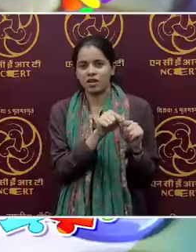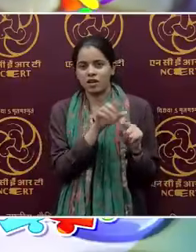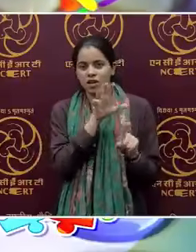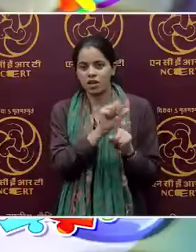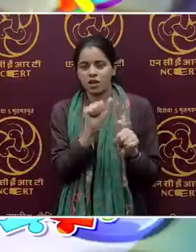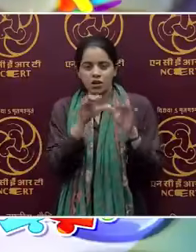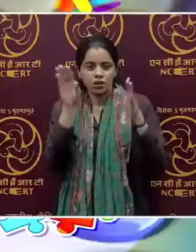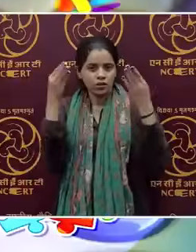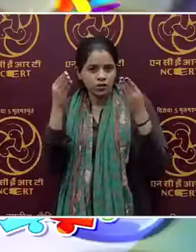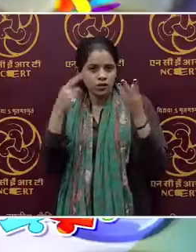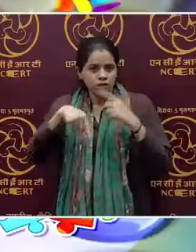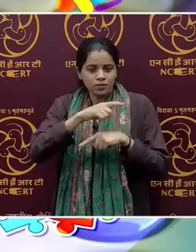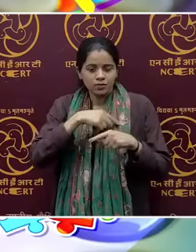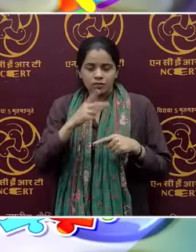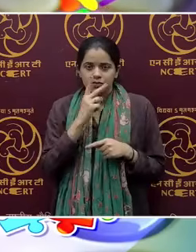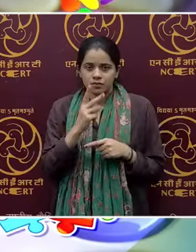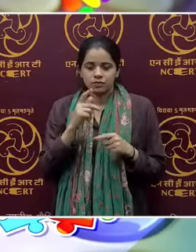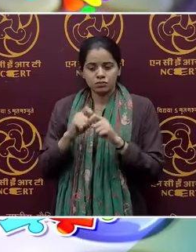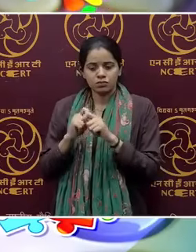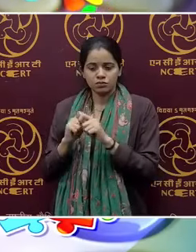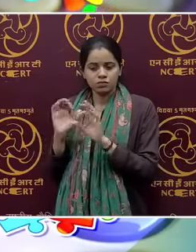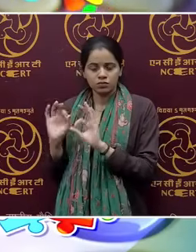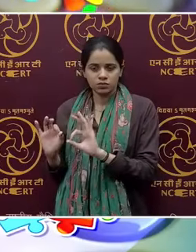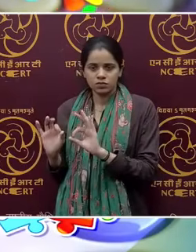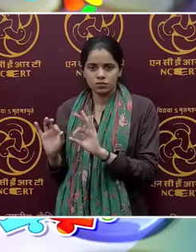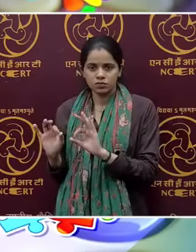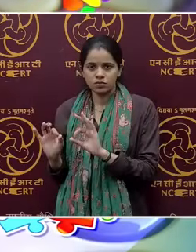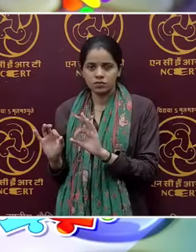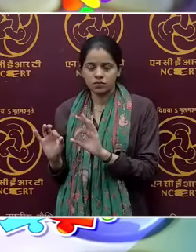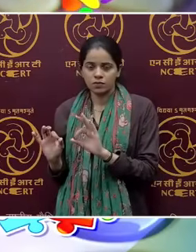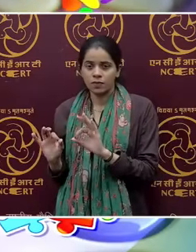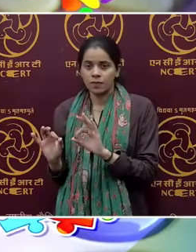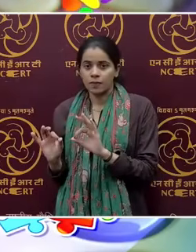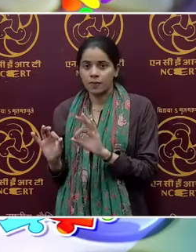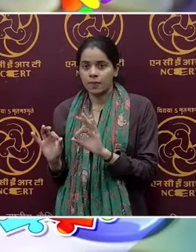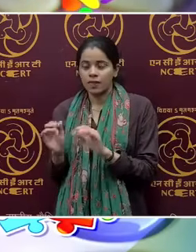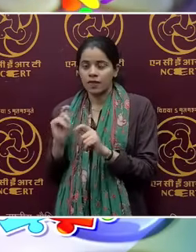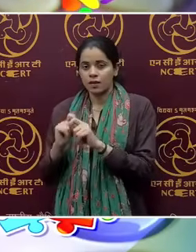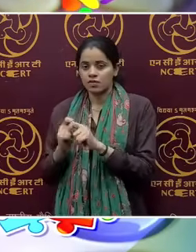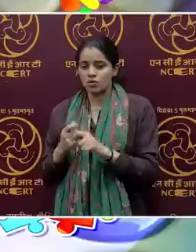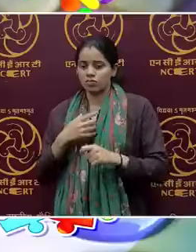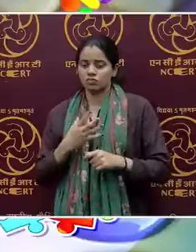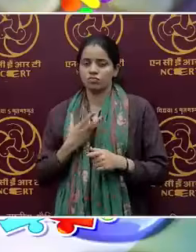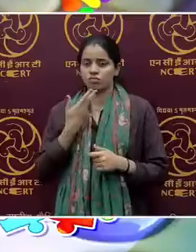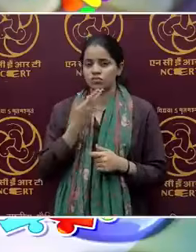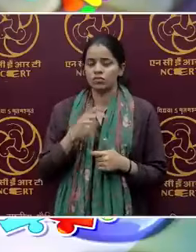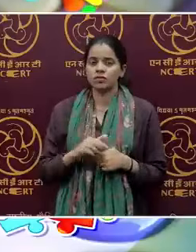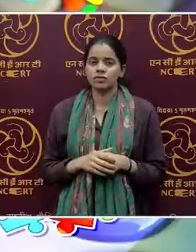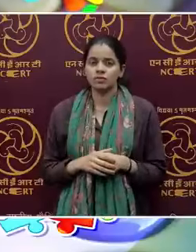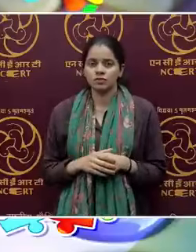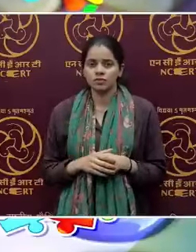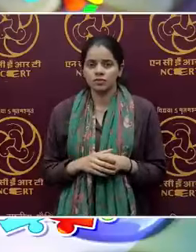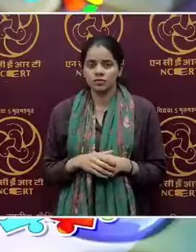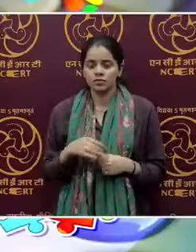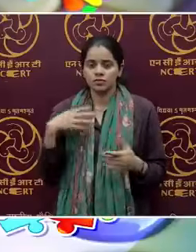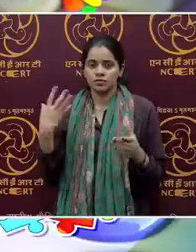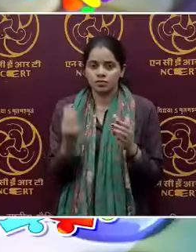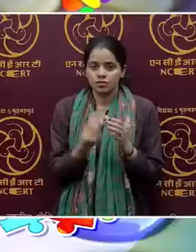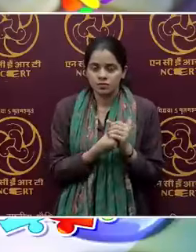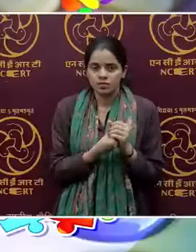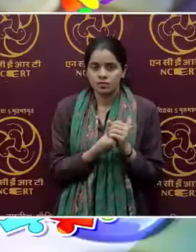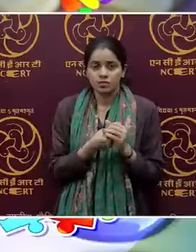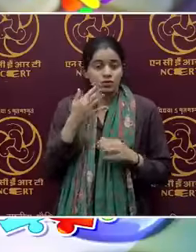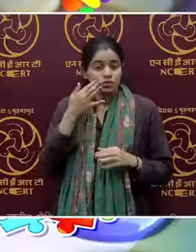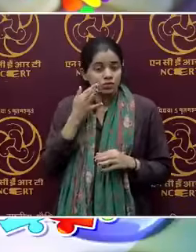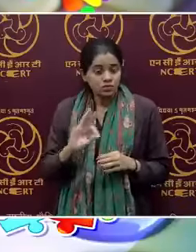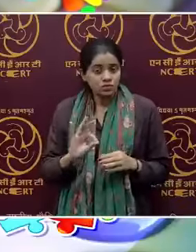kid. Because he seems to be doing okay, Right. but as soon as she is going home, is having a meltdown. That's so right. we have to